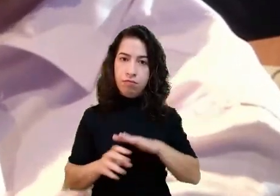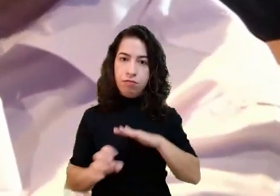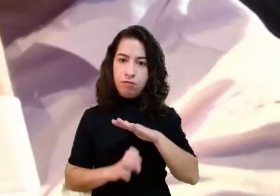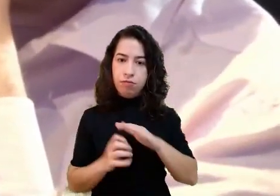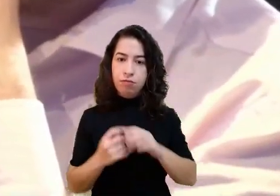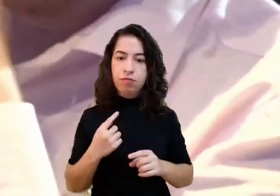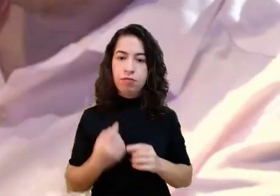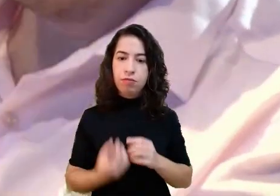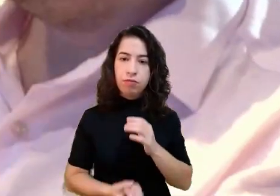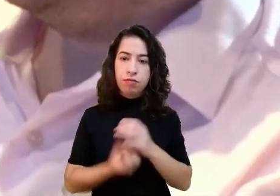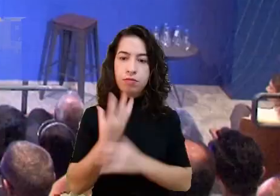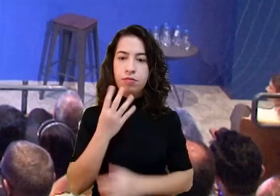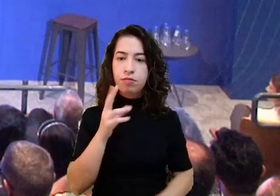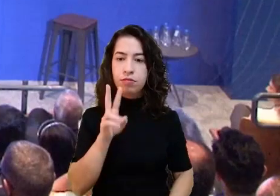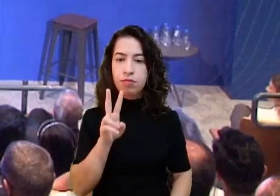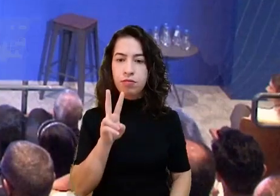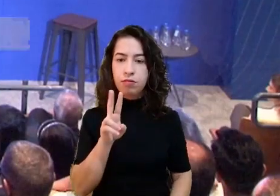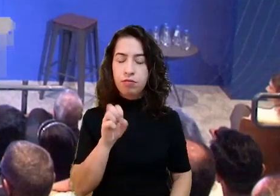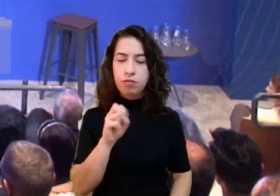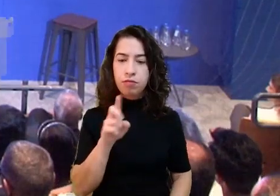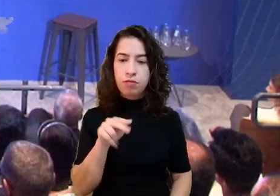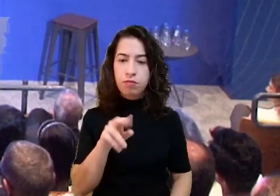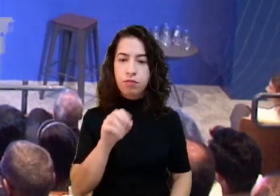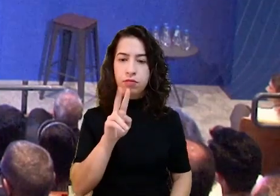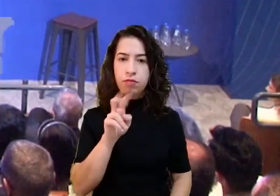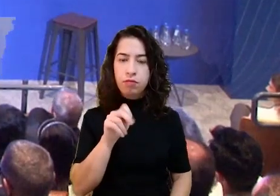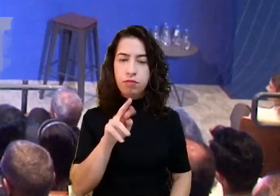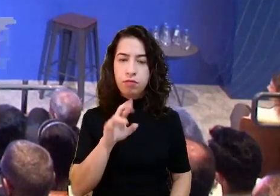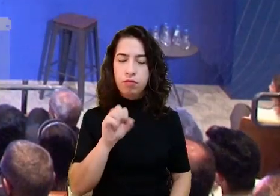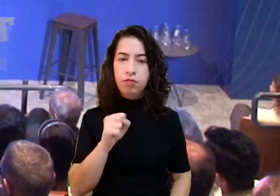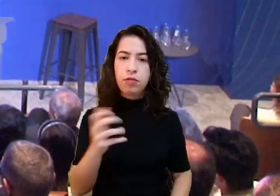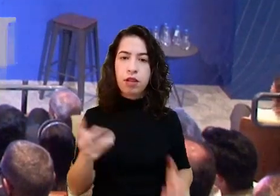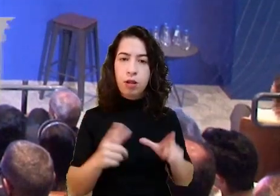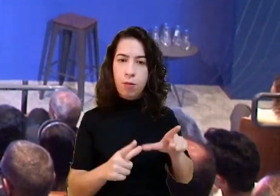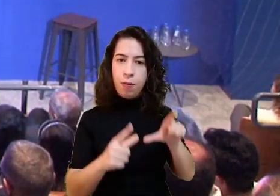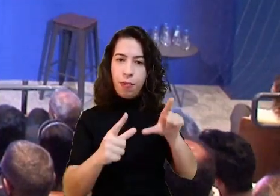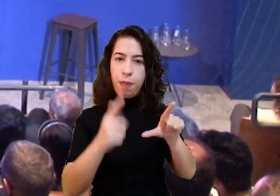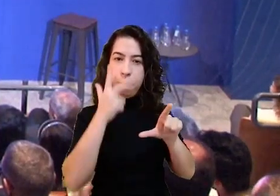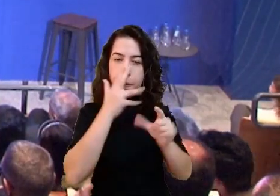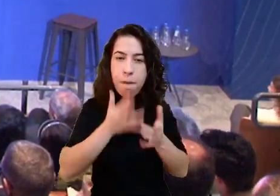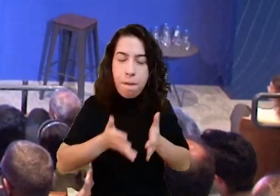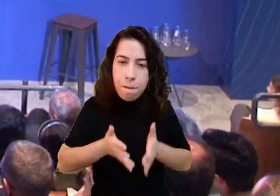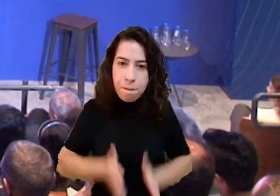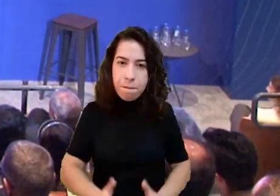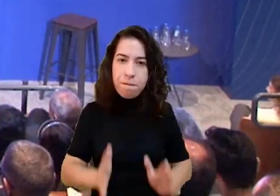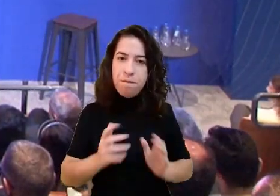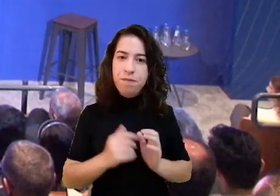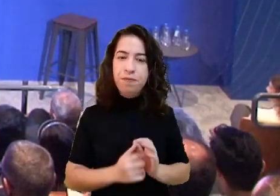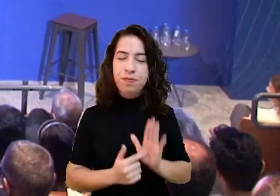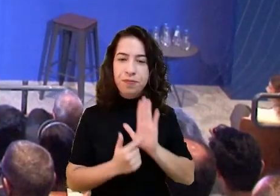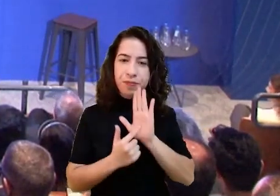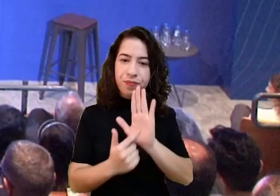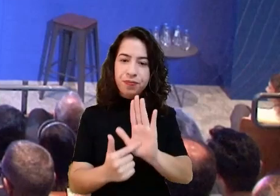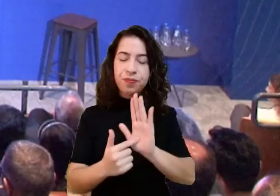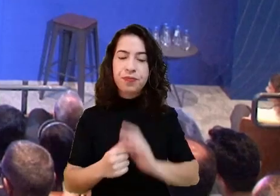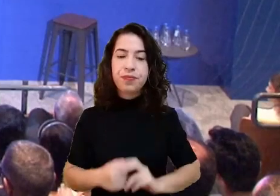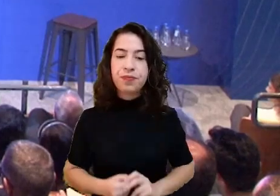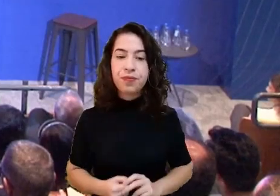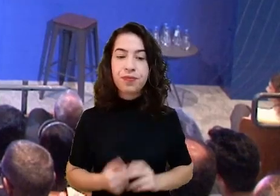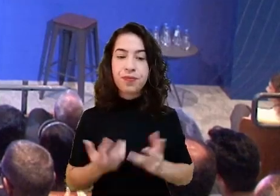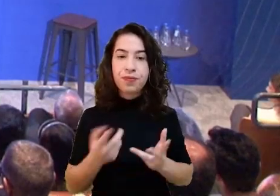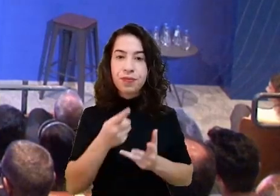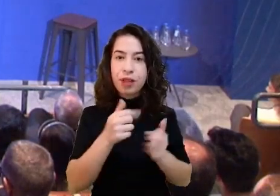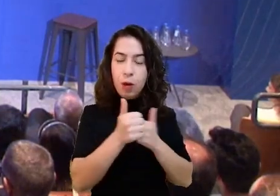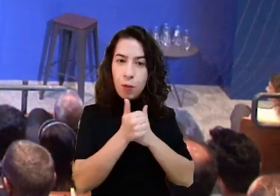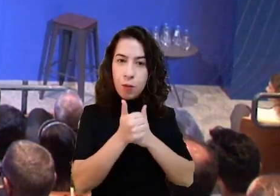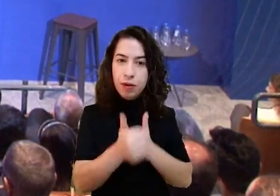by the birth of Suzano Ventures. And now I would like to share with you our manifesto, our birth certificate. I